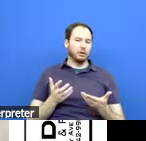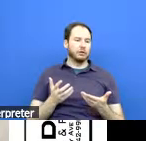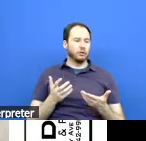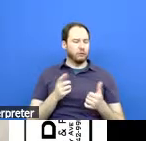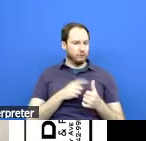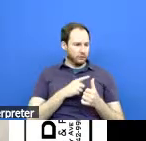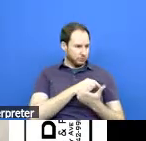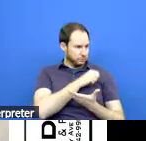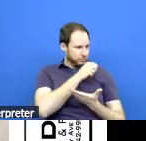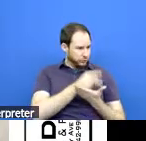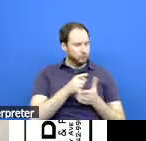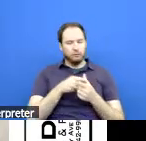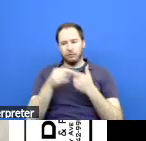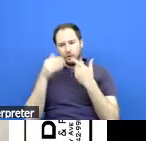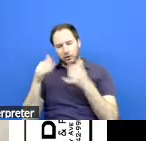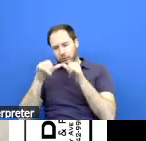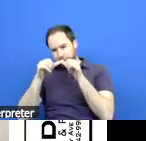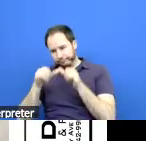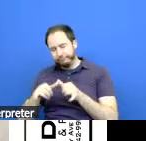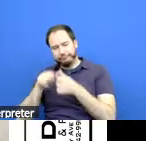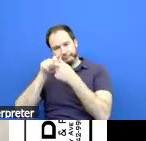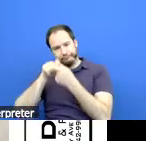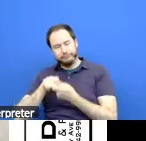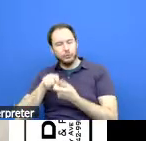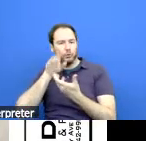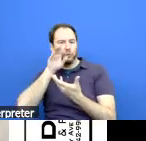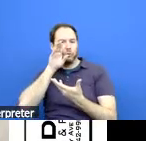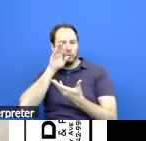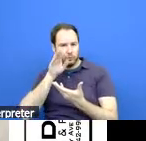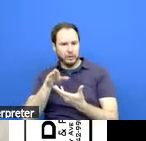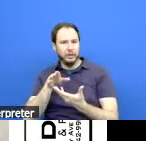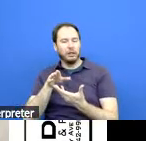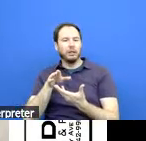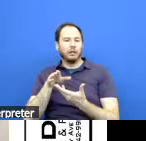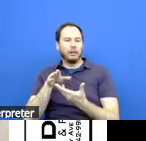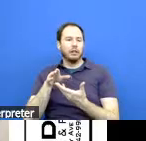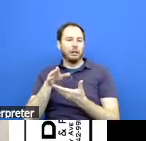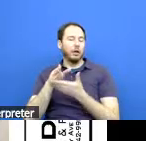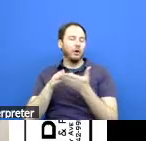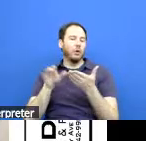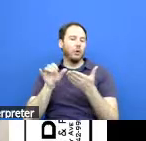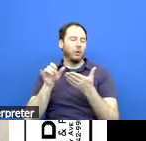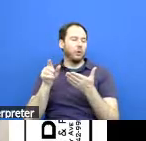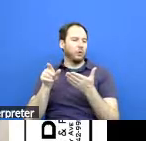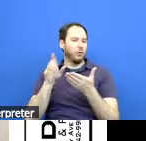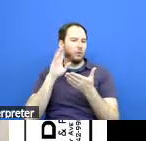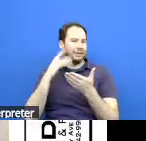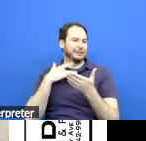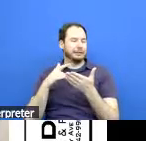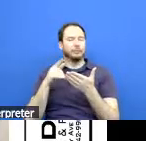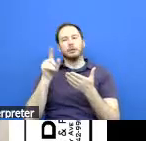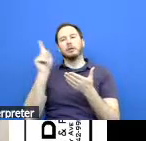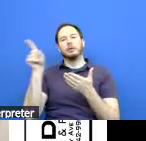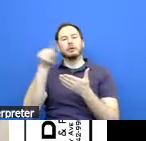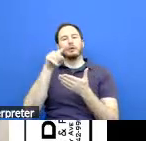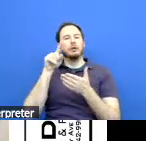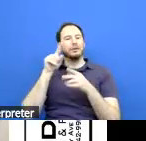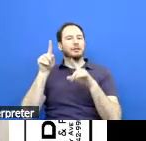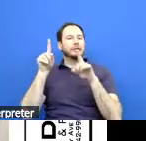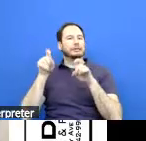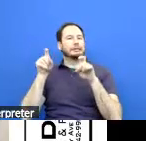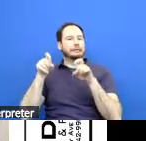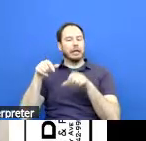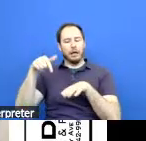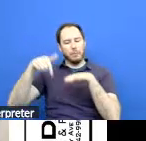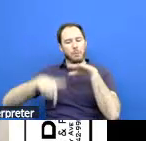create that level of plan to come into there. Some stuff they also do, they'll typically go out and they'll do test bores to